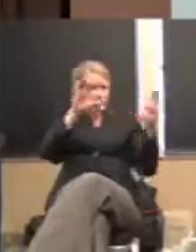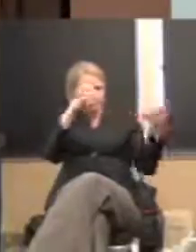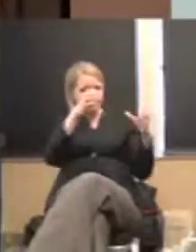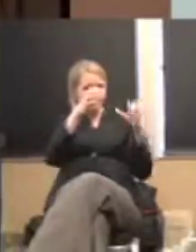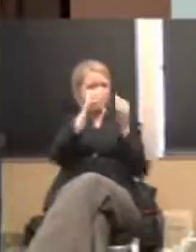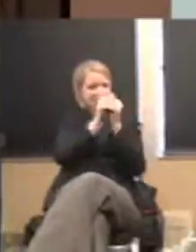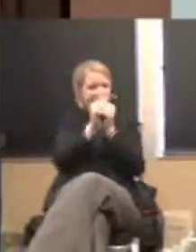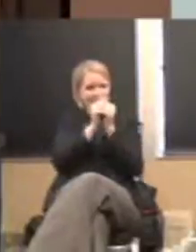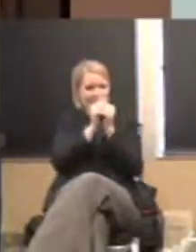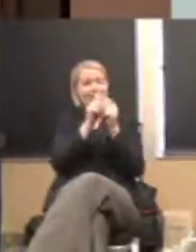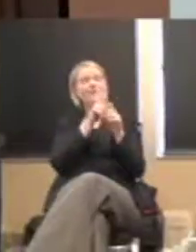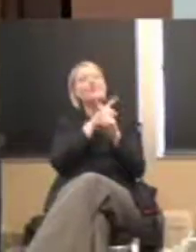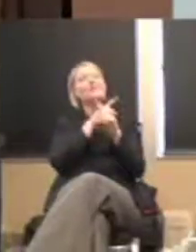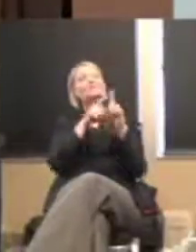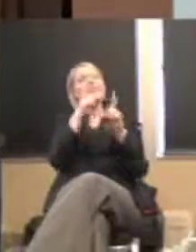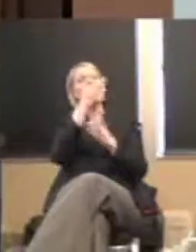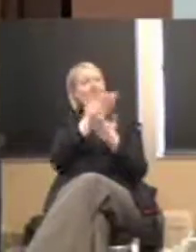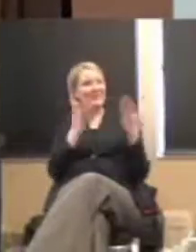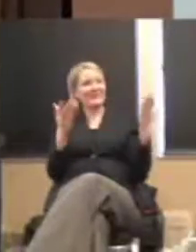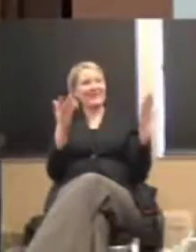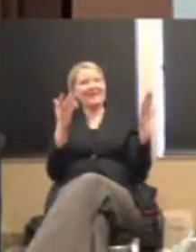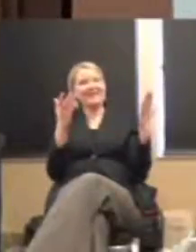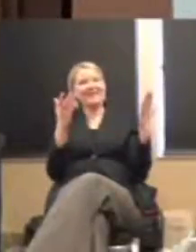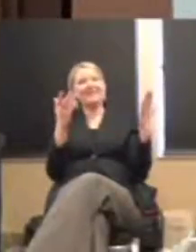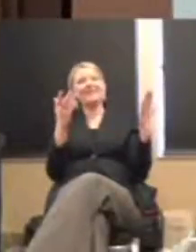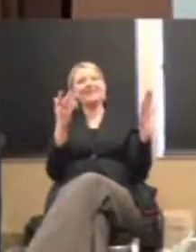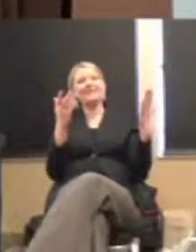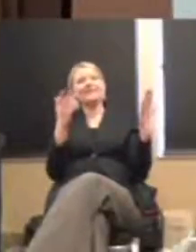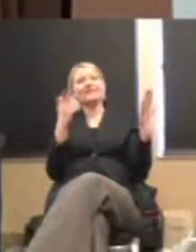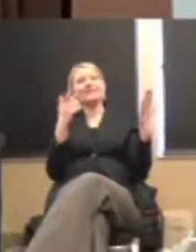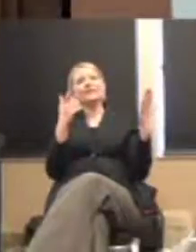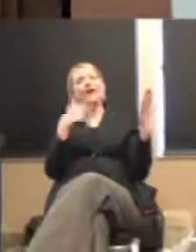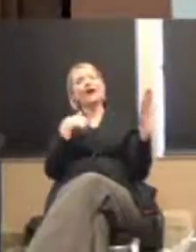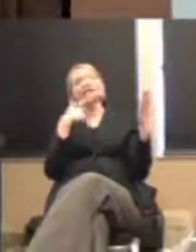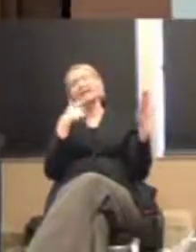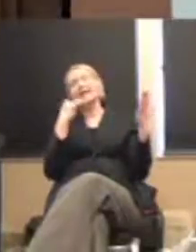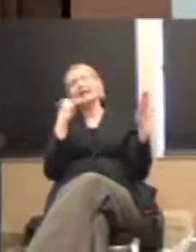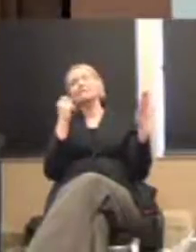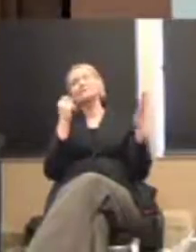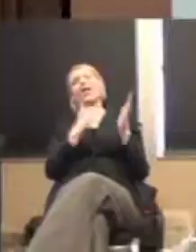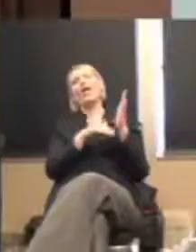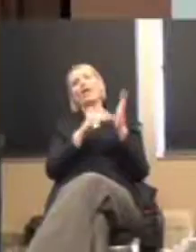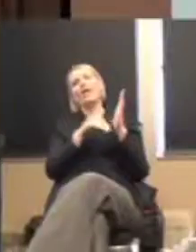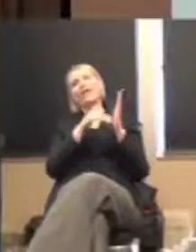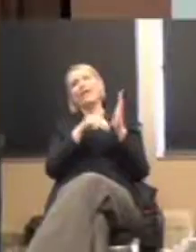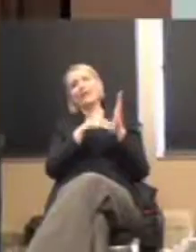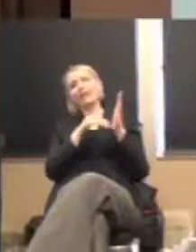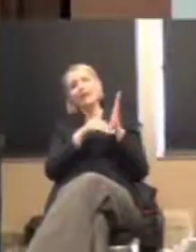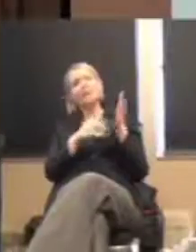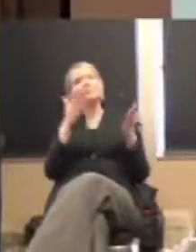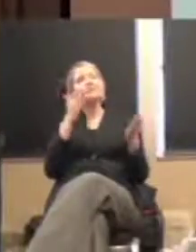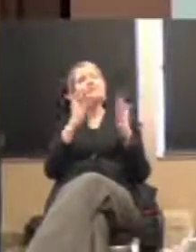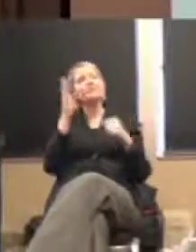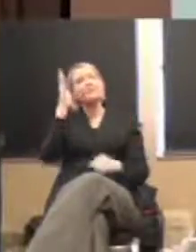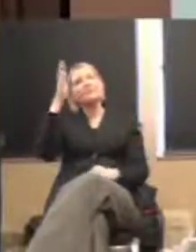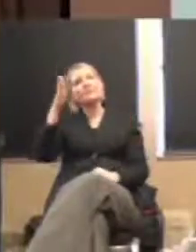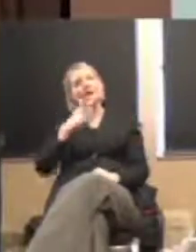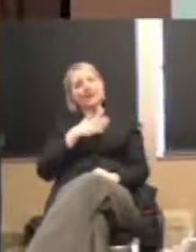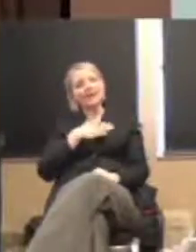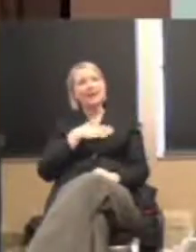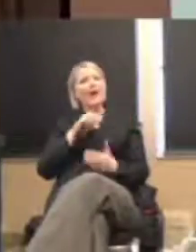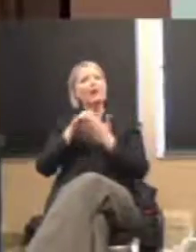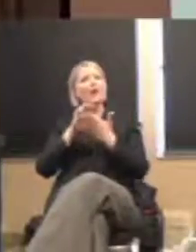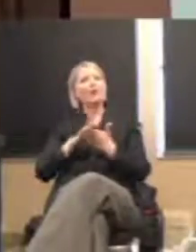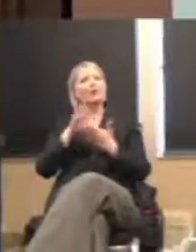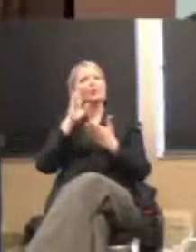groups. But one of the things that I say it and I say it and I say it, and maybe someday my record will skip off